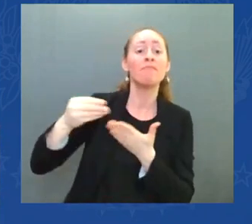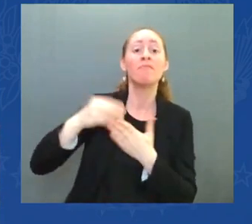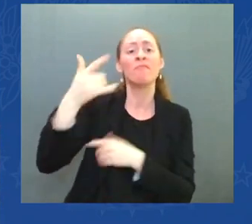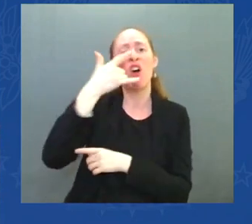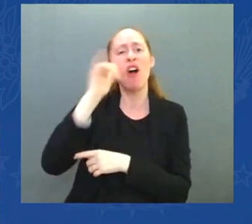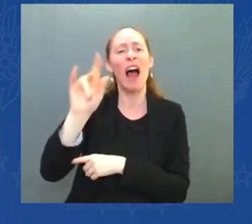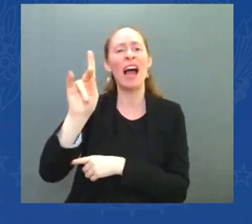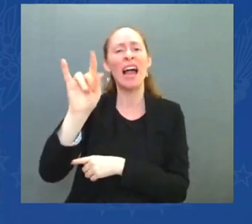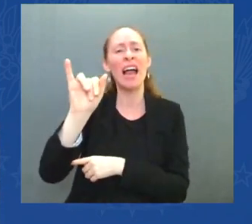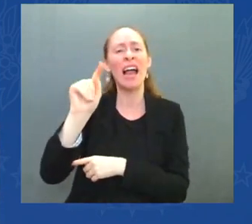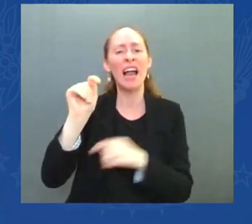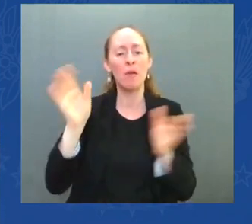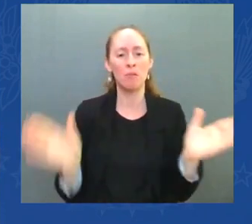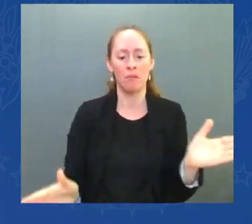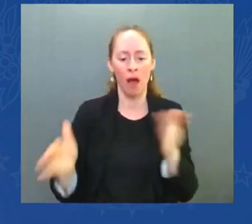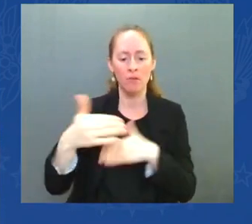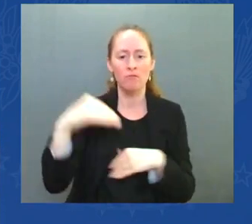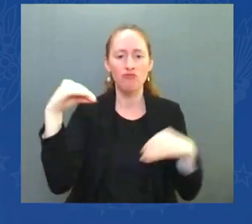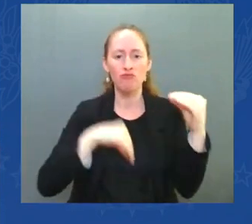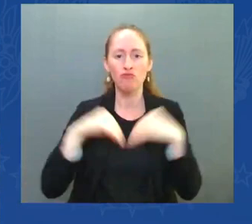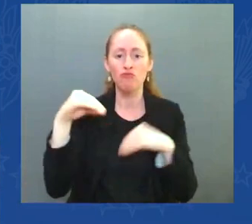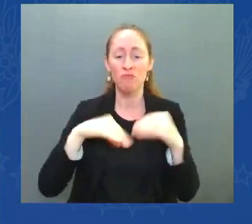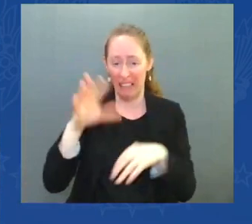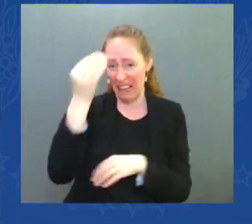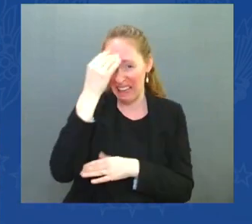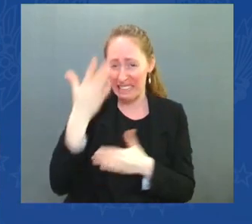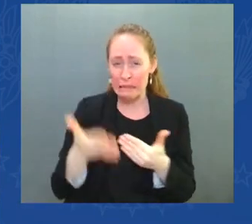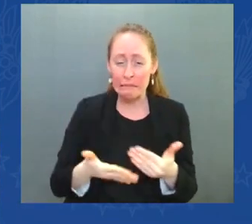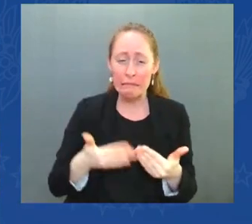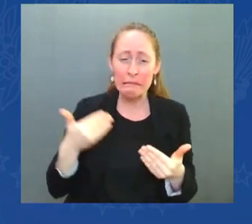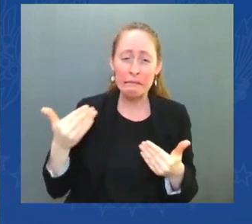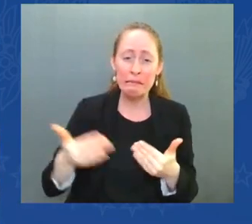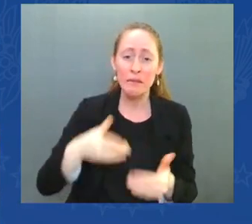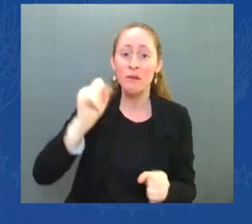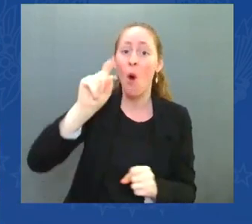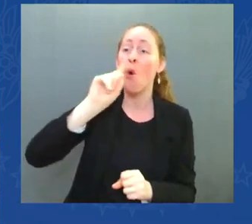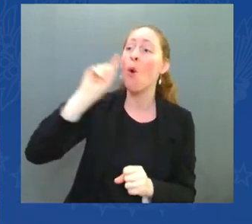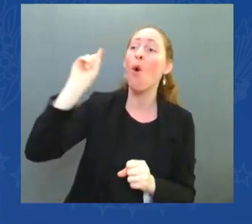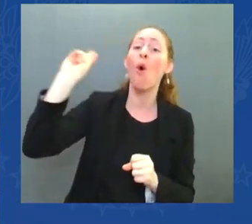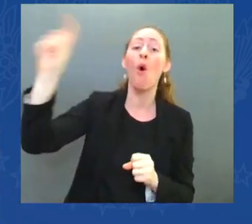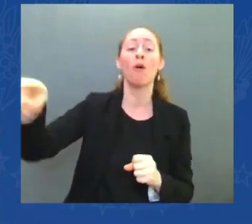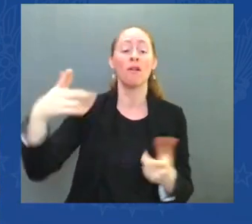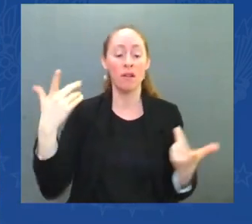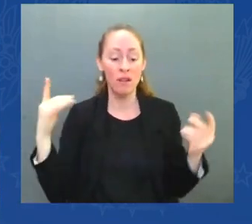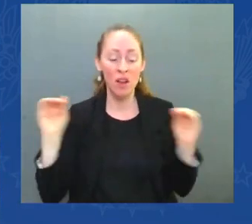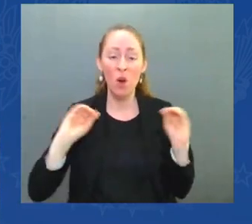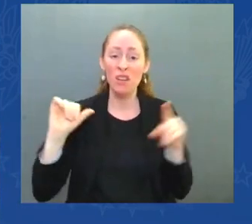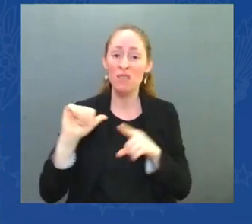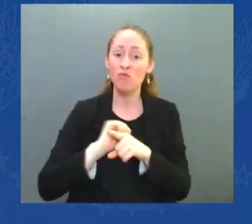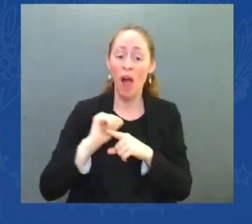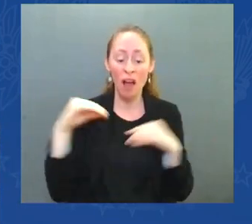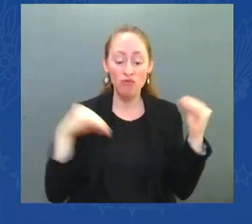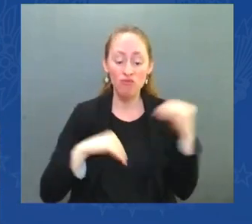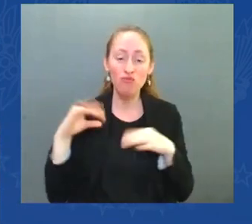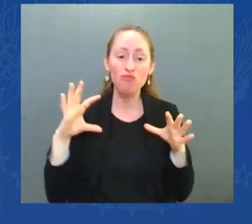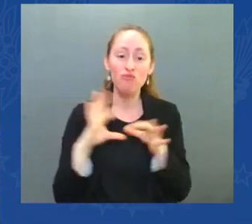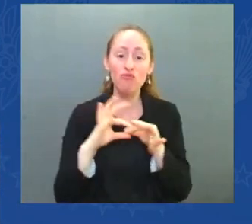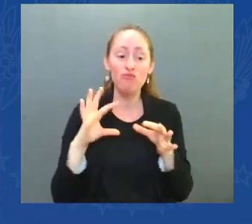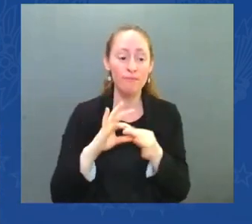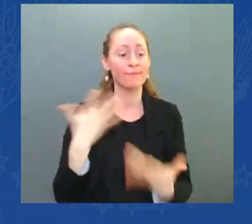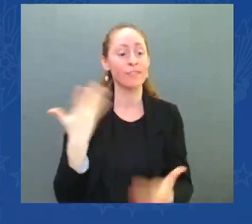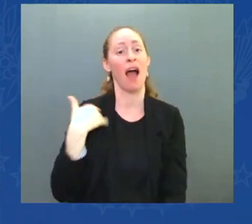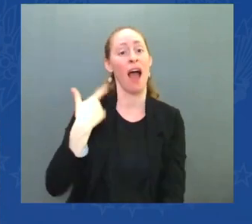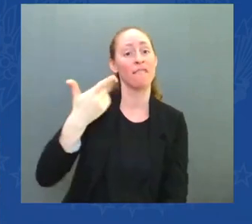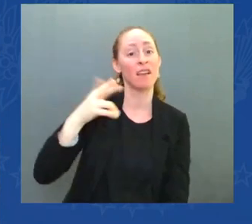little or no training. That means that someone can convert parts in a box into